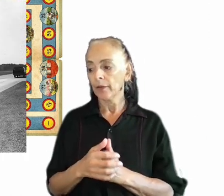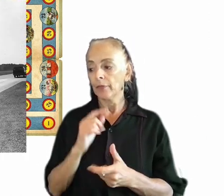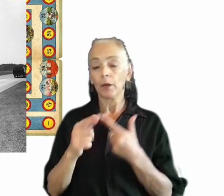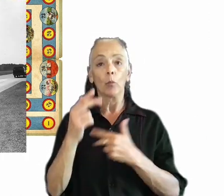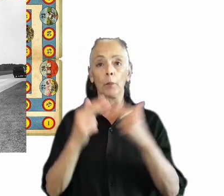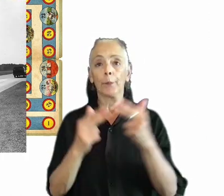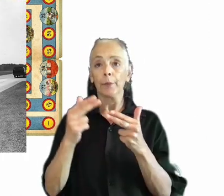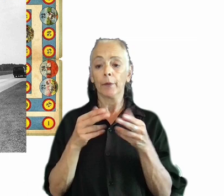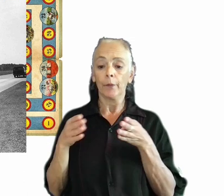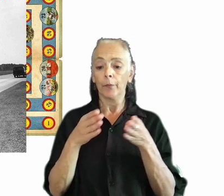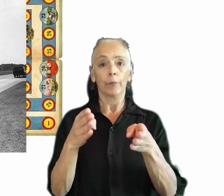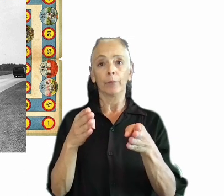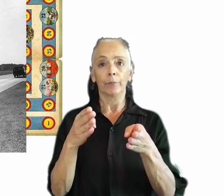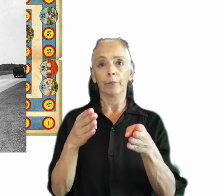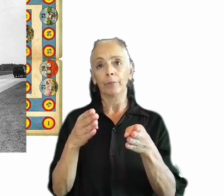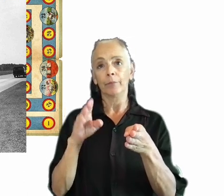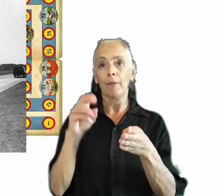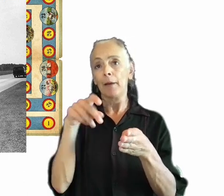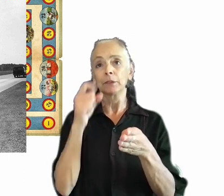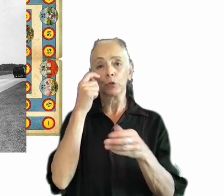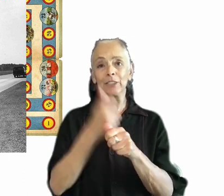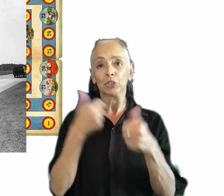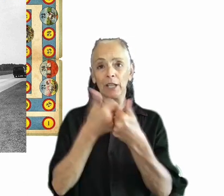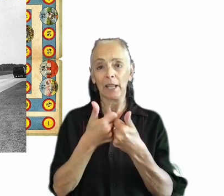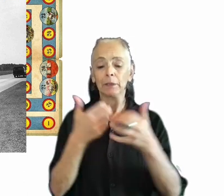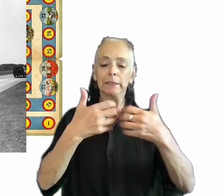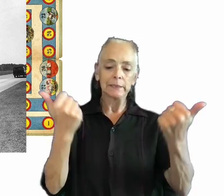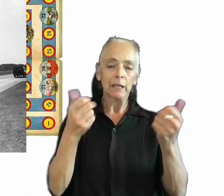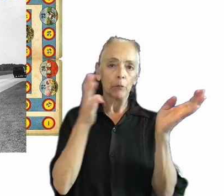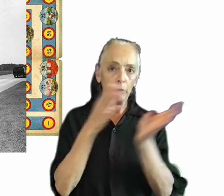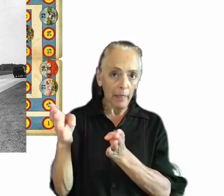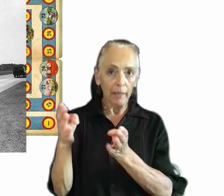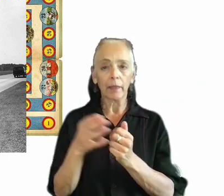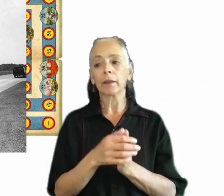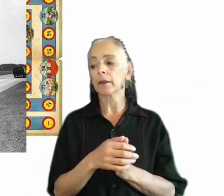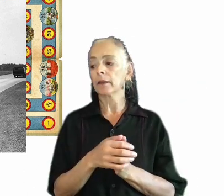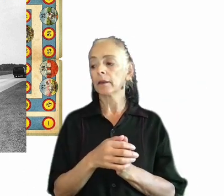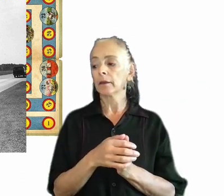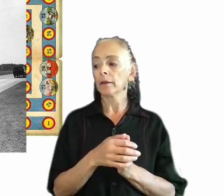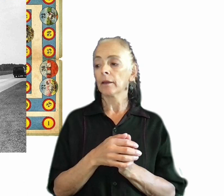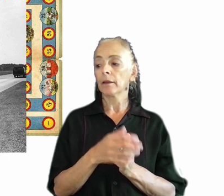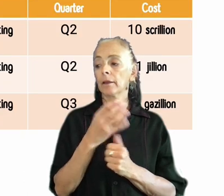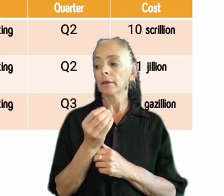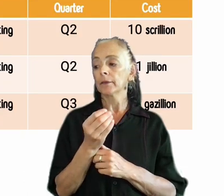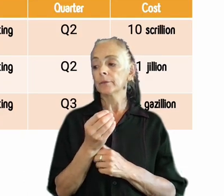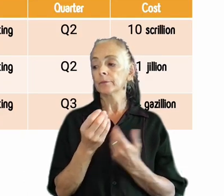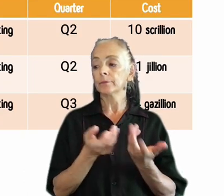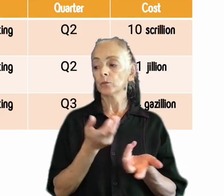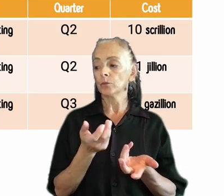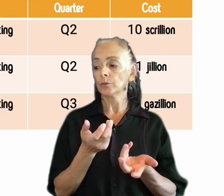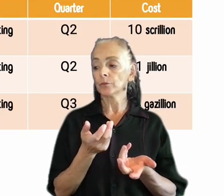build the road maps for each game you make a separate plan and